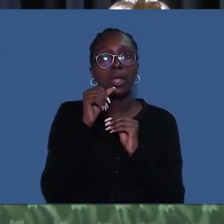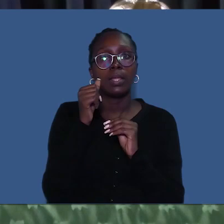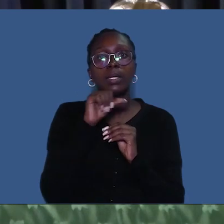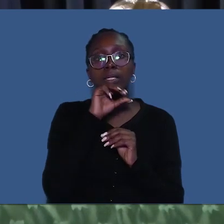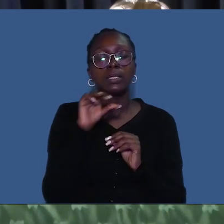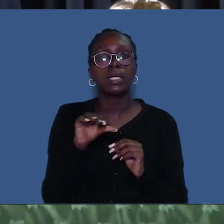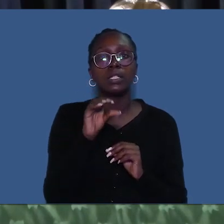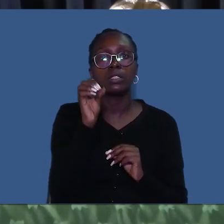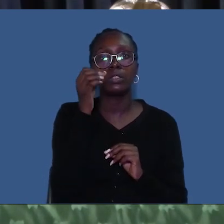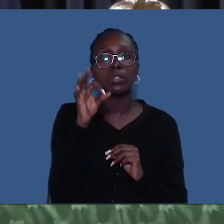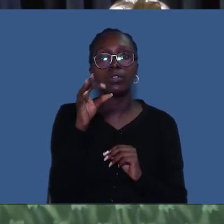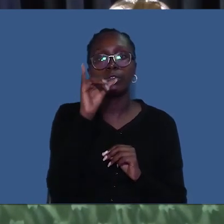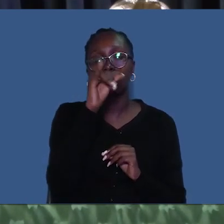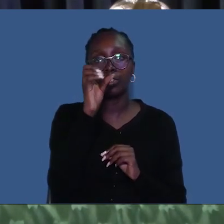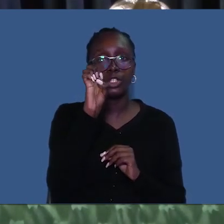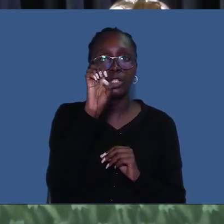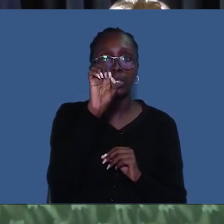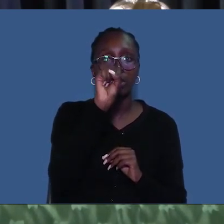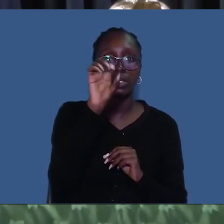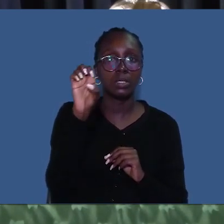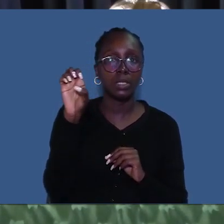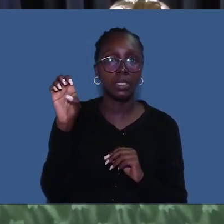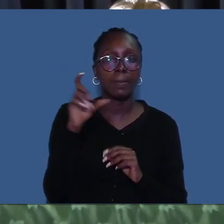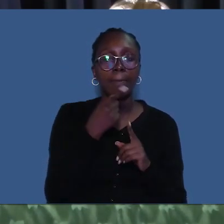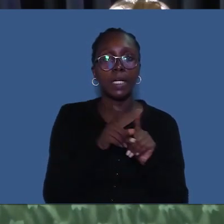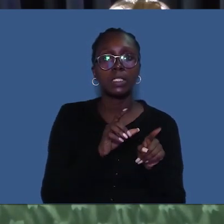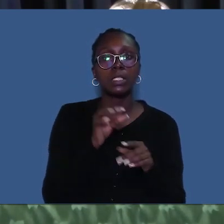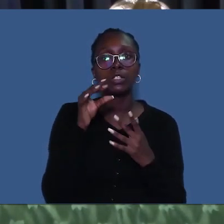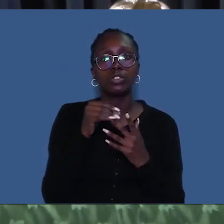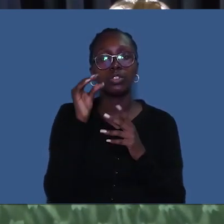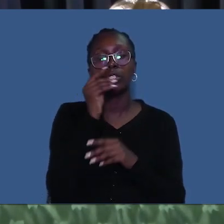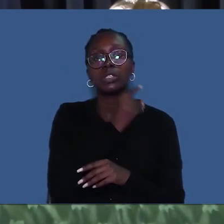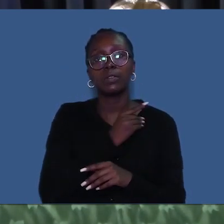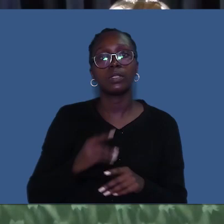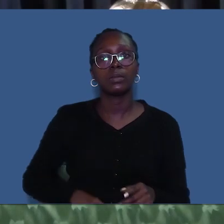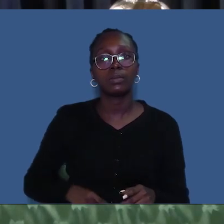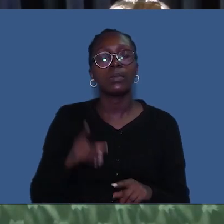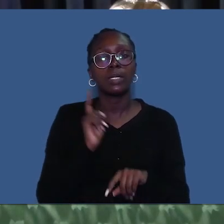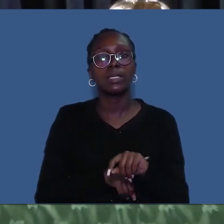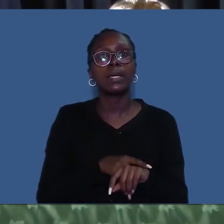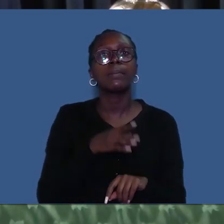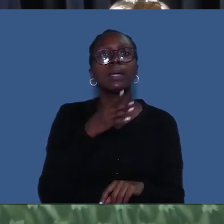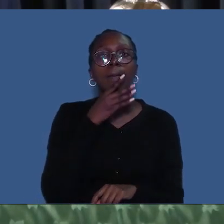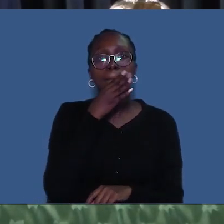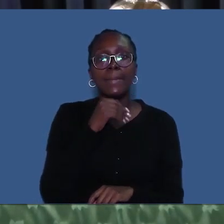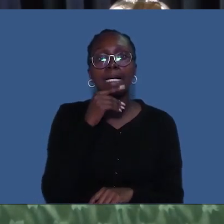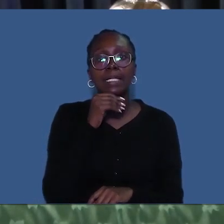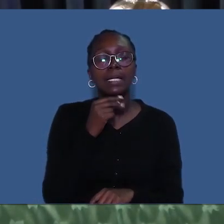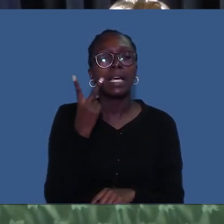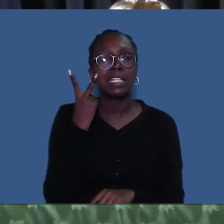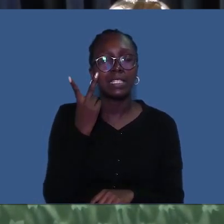mind different from Samuel or Jesse's expectation. While man looks at the outside appearance, the Lord